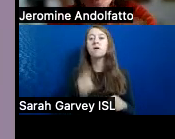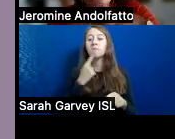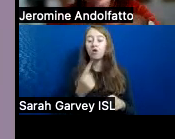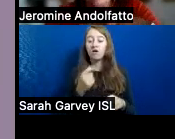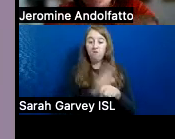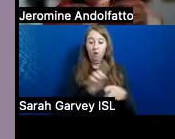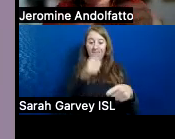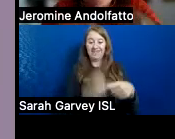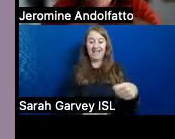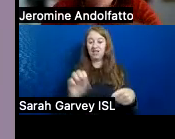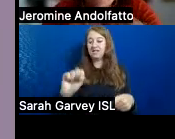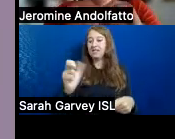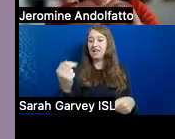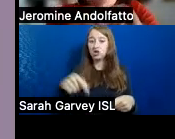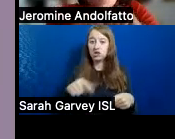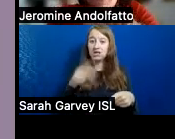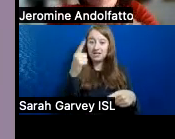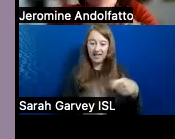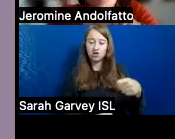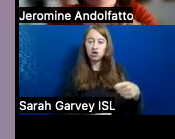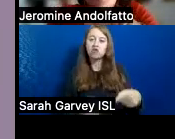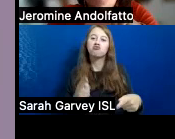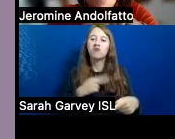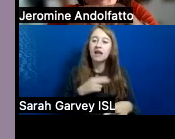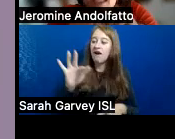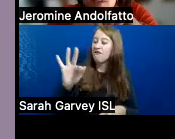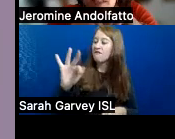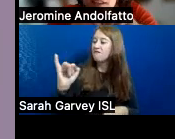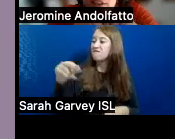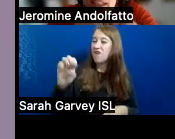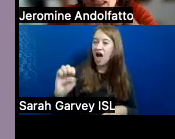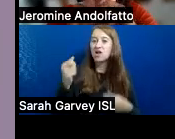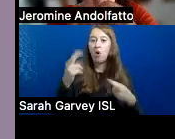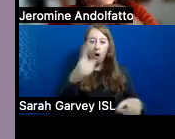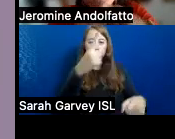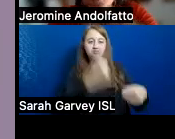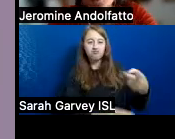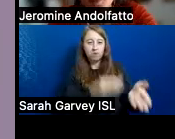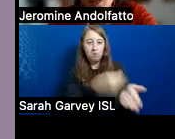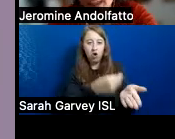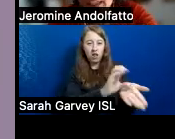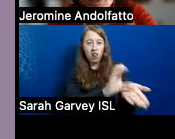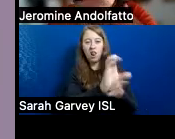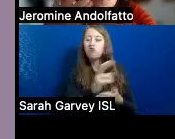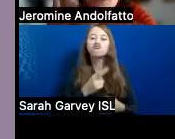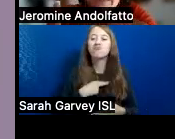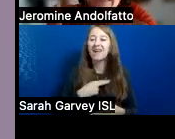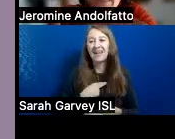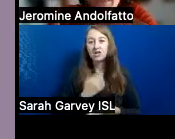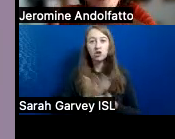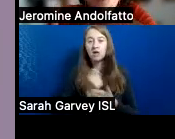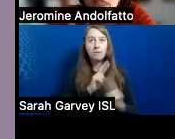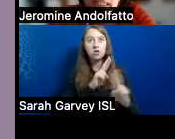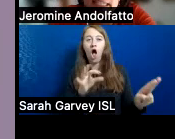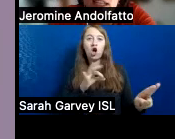sanctions, financial penalties don't really have a great deterrent effect, either because they're not implemented, like we could